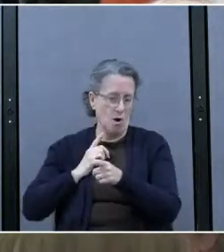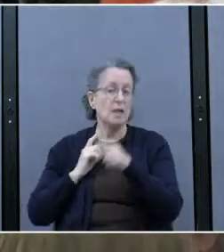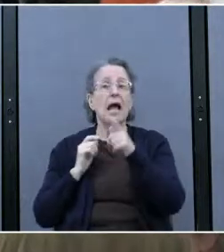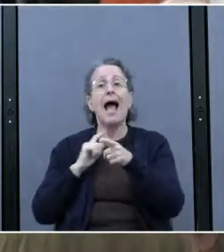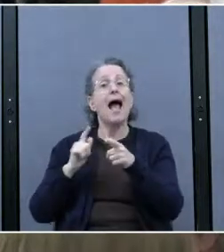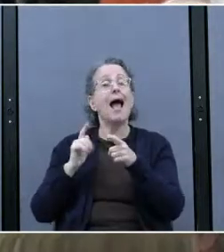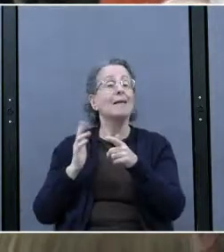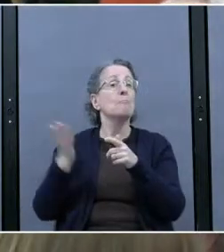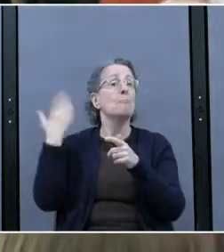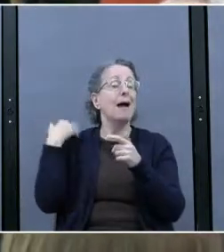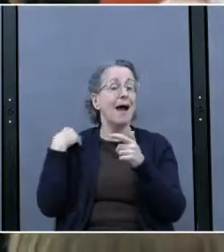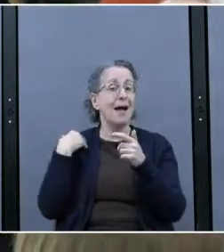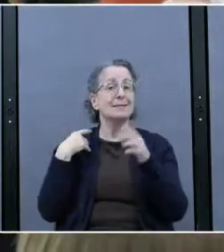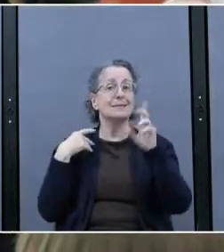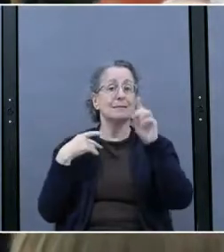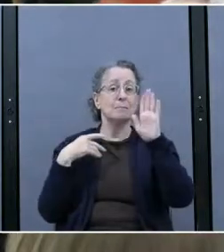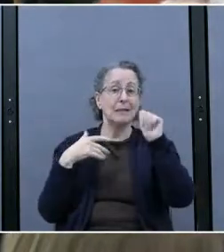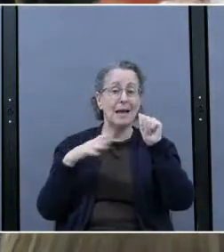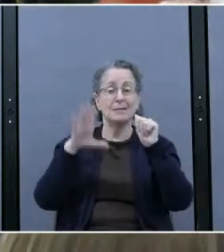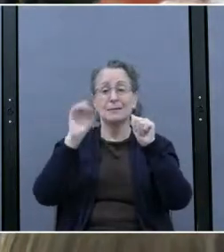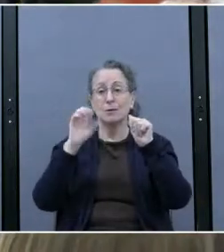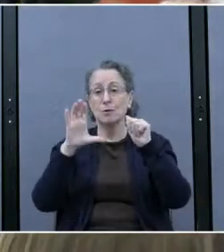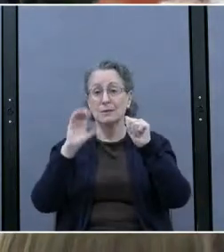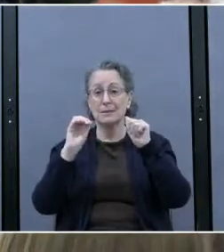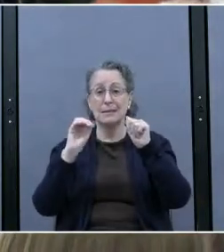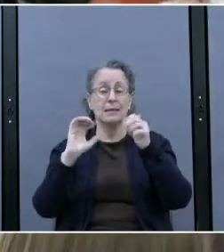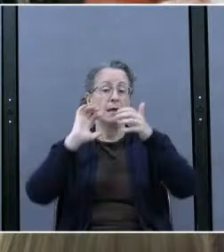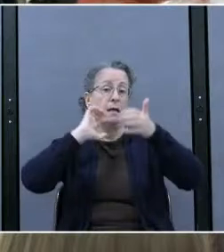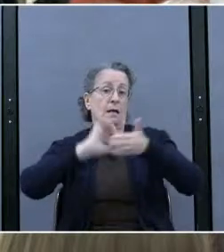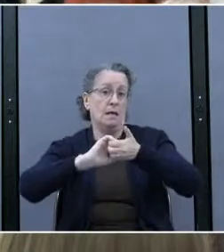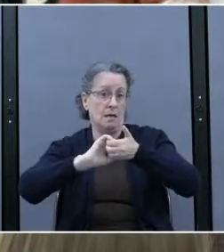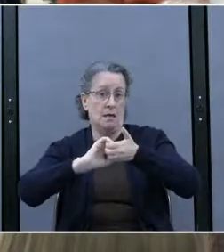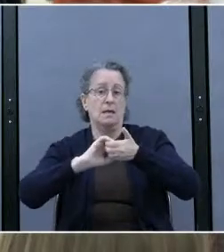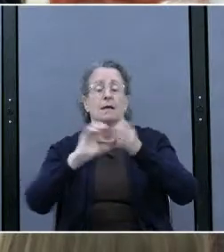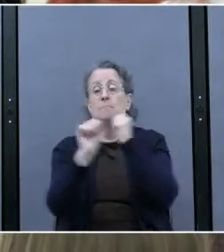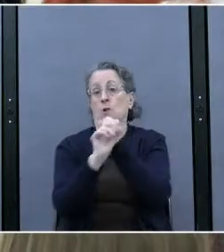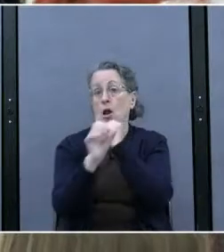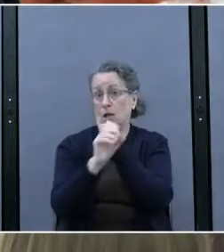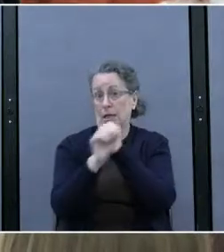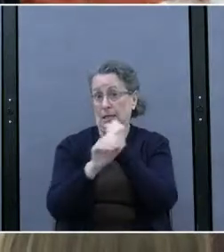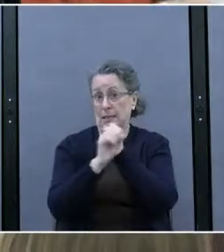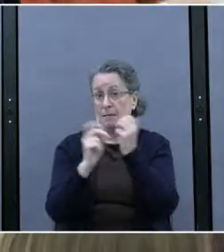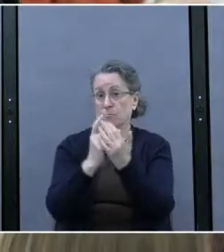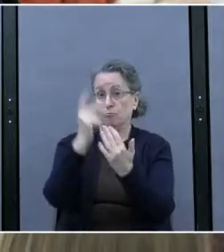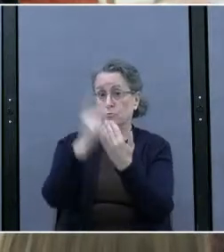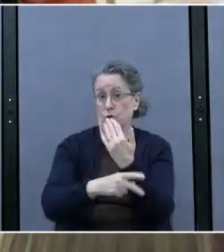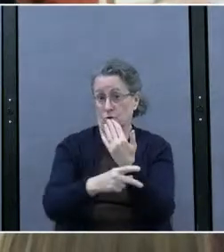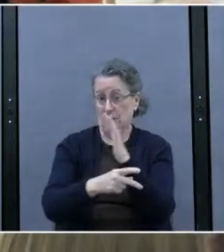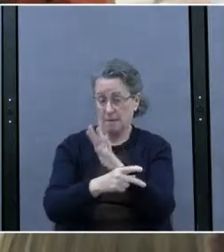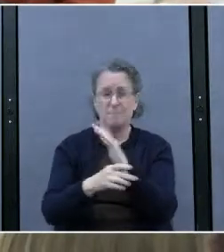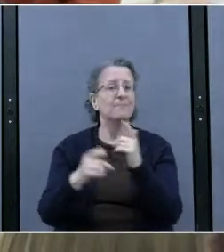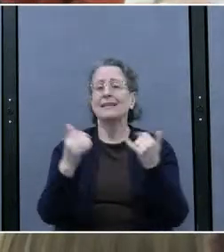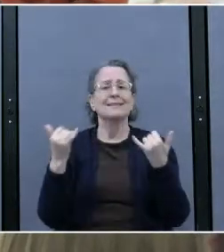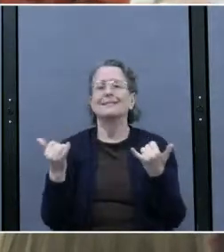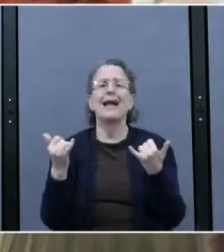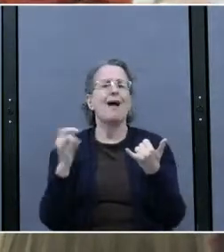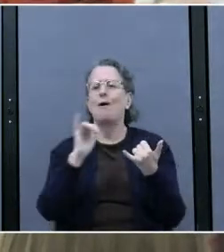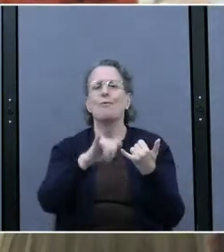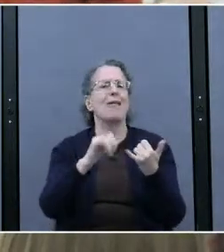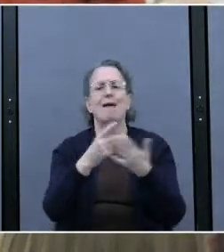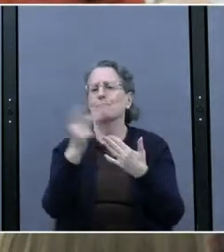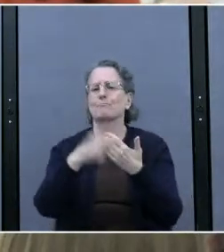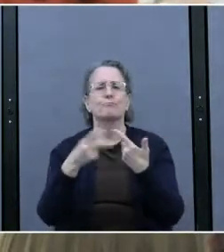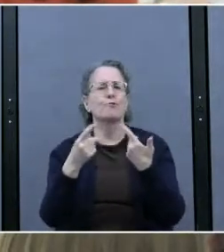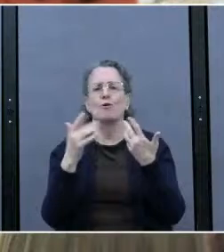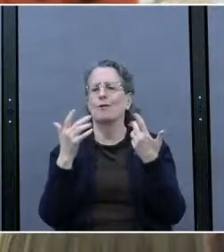in the past, we received $35,000 from the town. That marketing initiative is no longer happening, so you